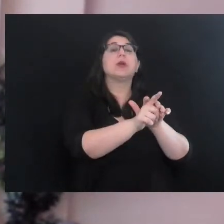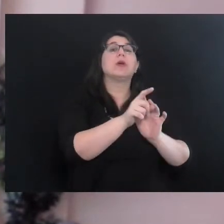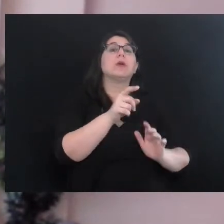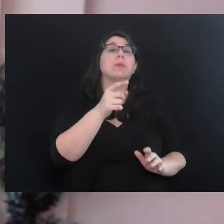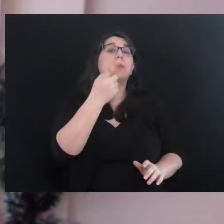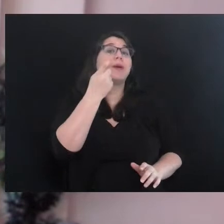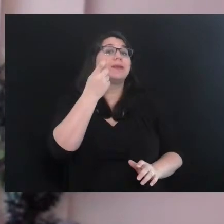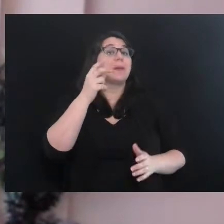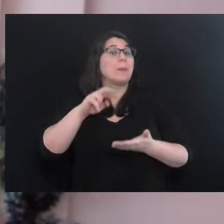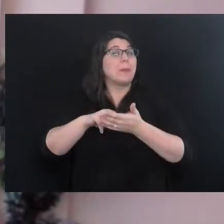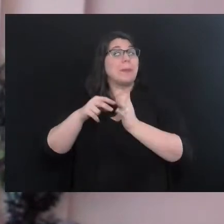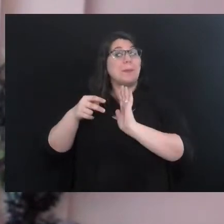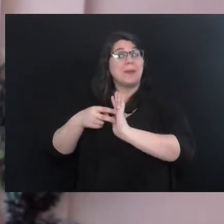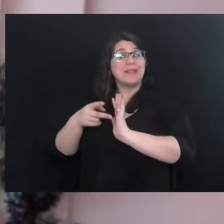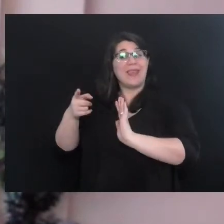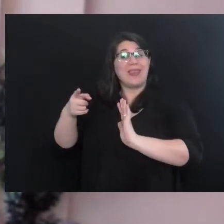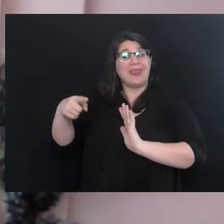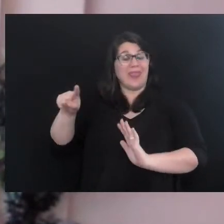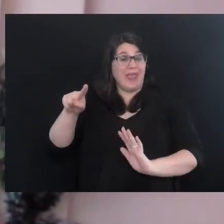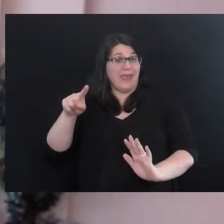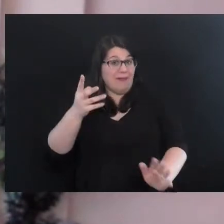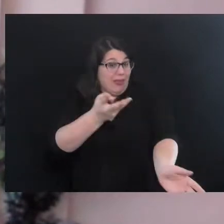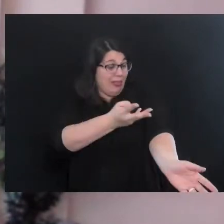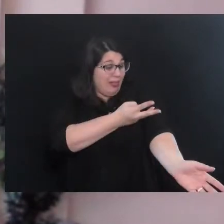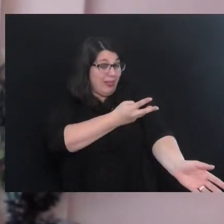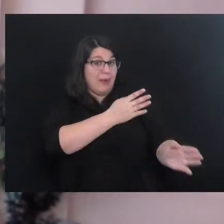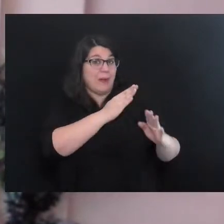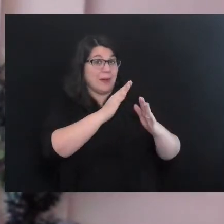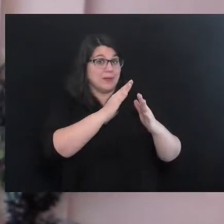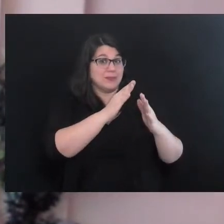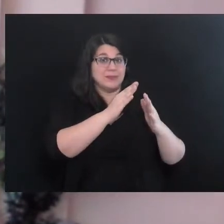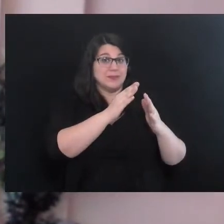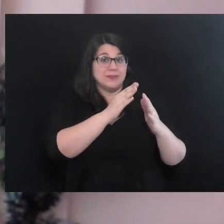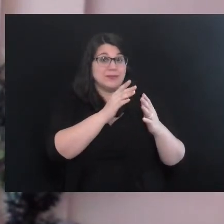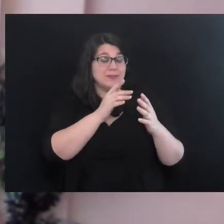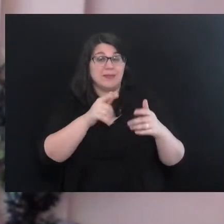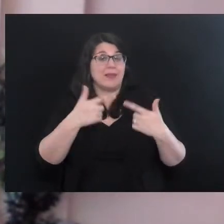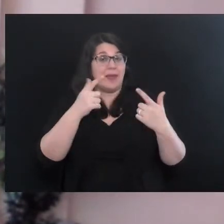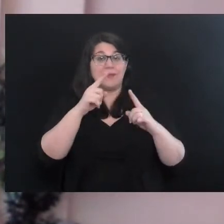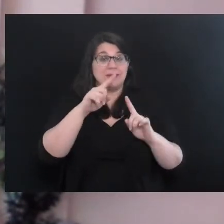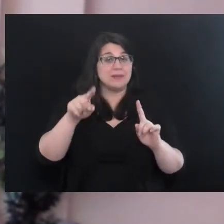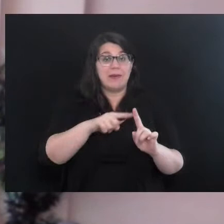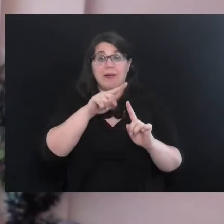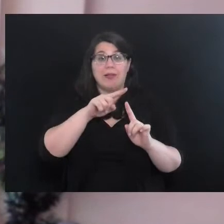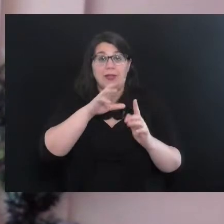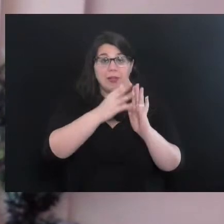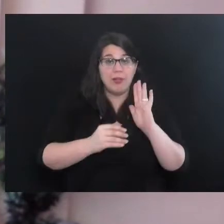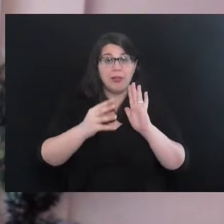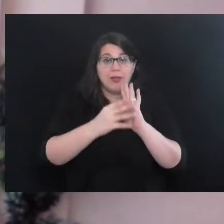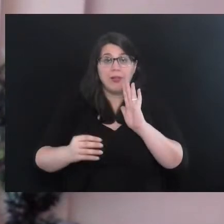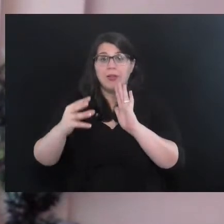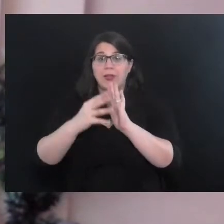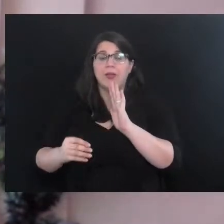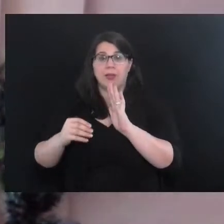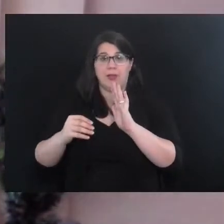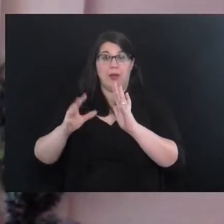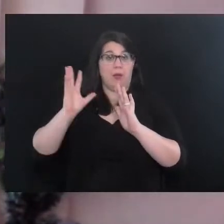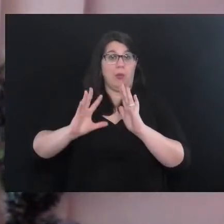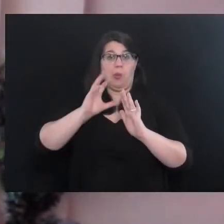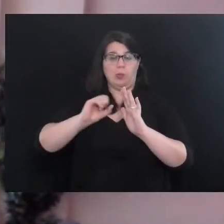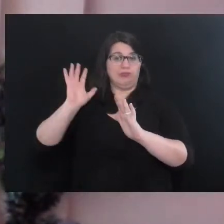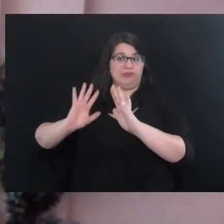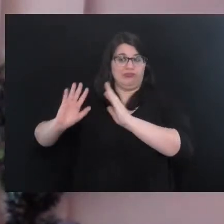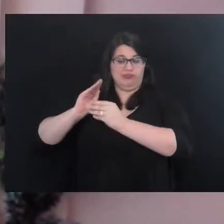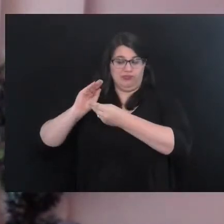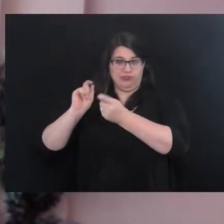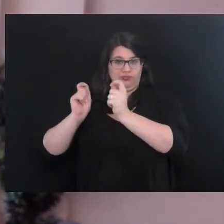is that they've had a chance to replicate a number of different life cycles and acquire all of these mutations because